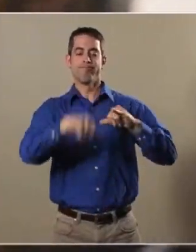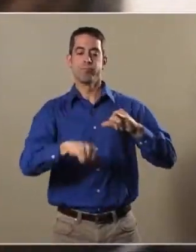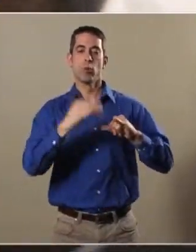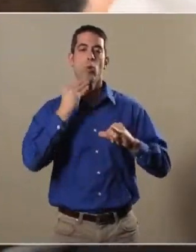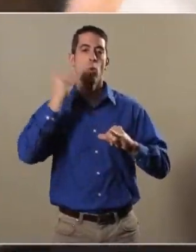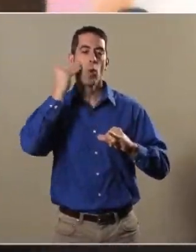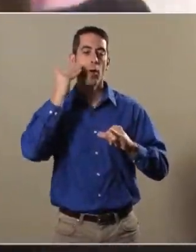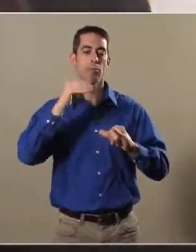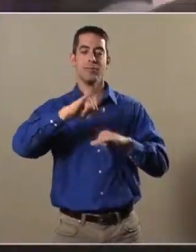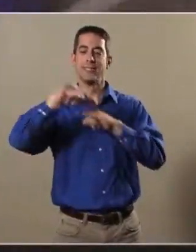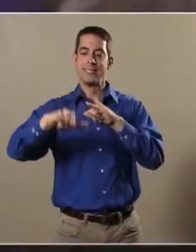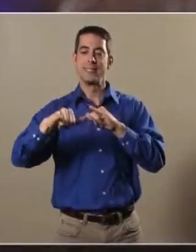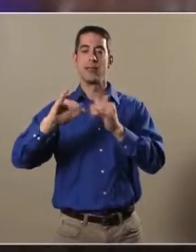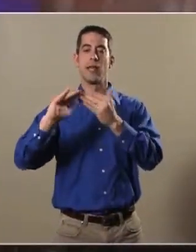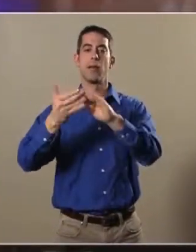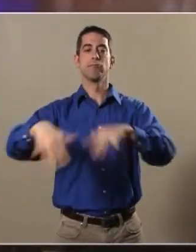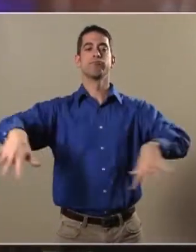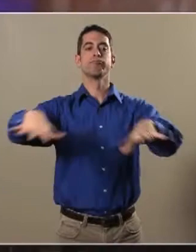homes and communities.